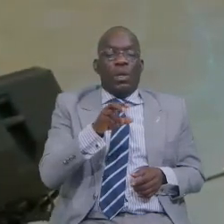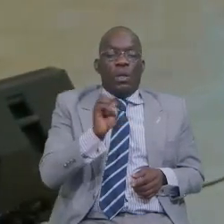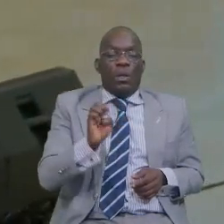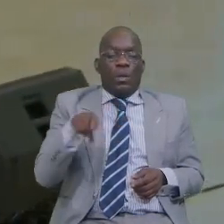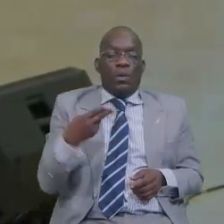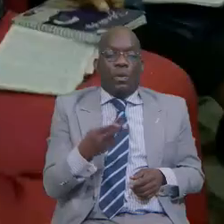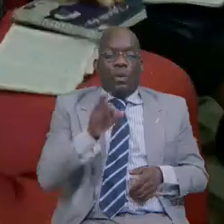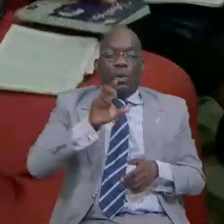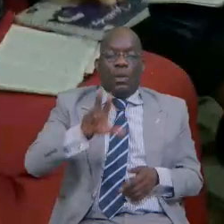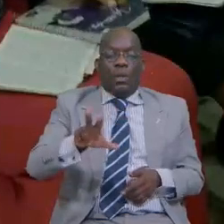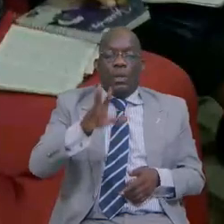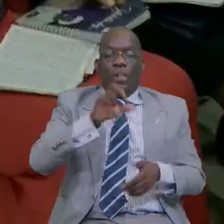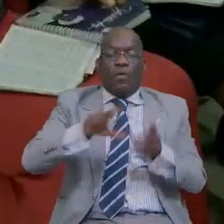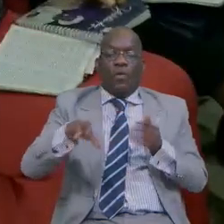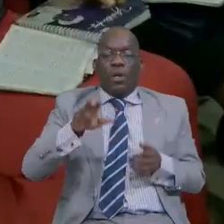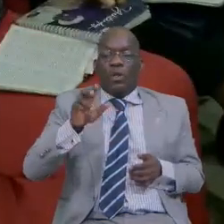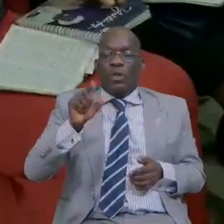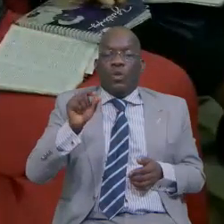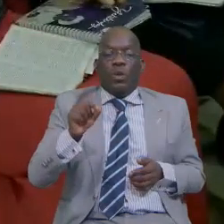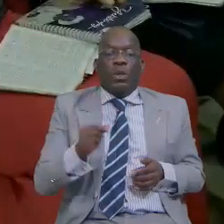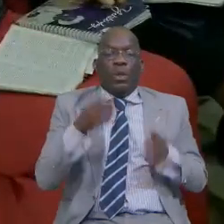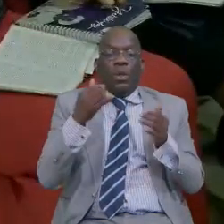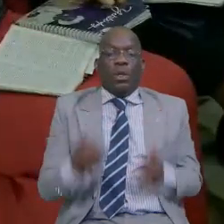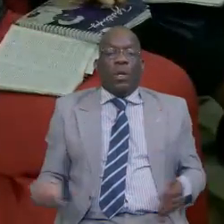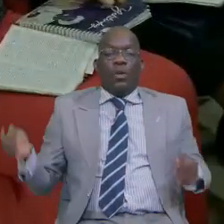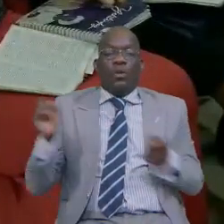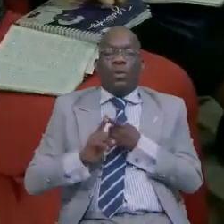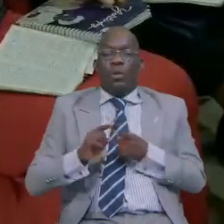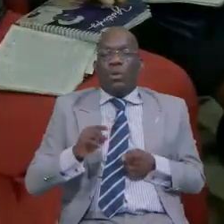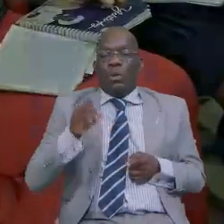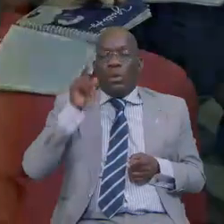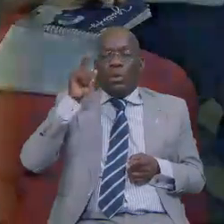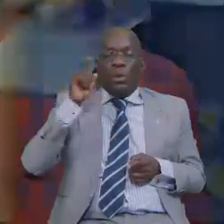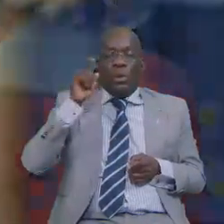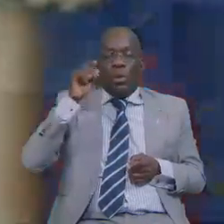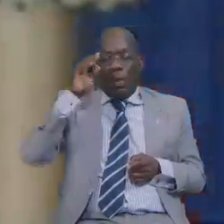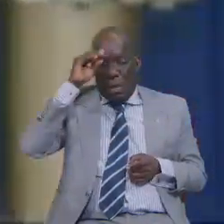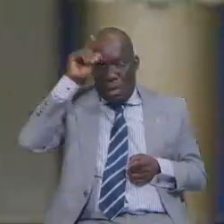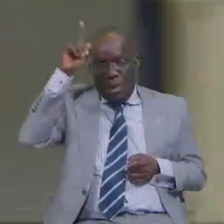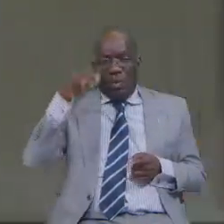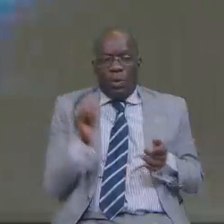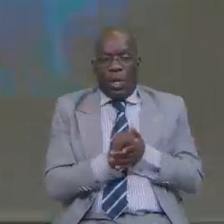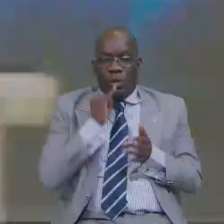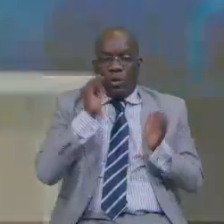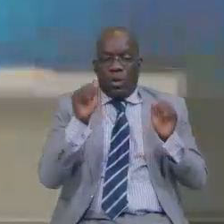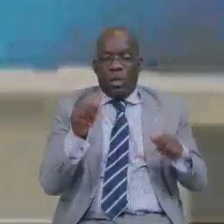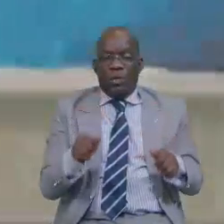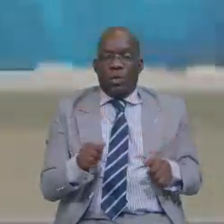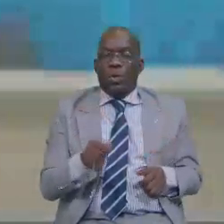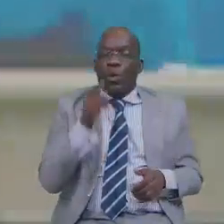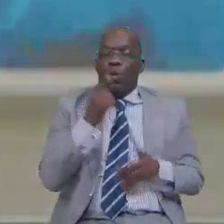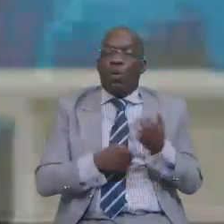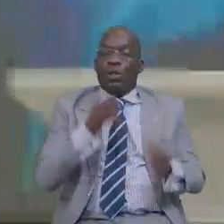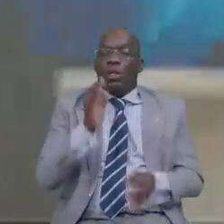says, now unto him that is able. What if you just stop there and